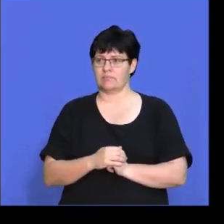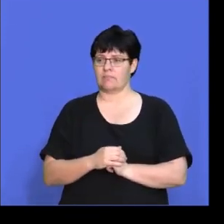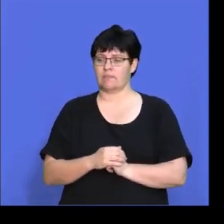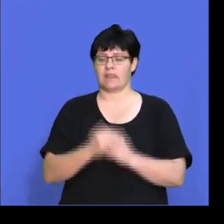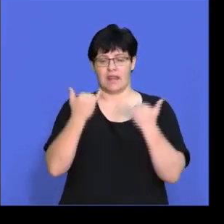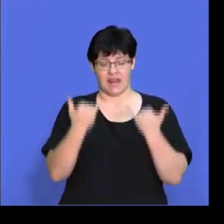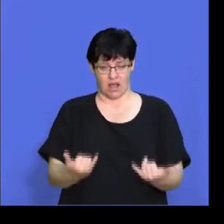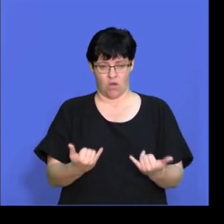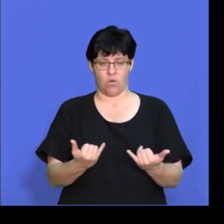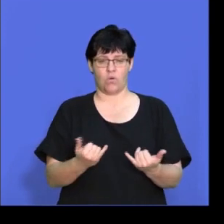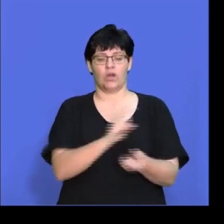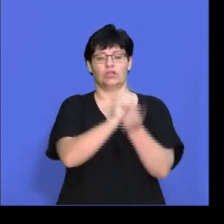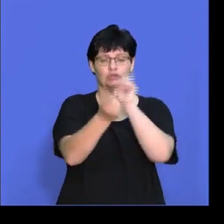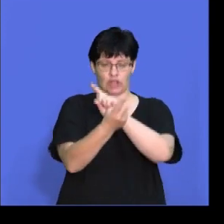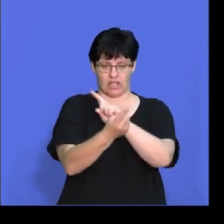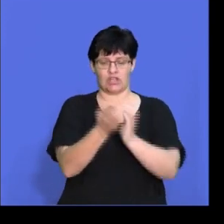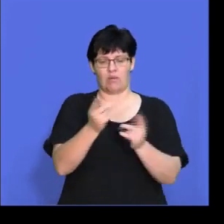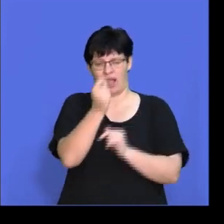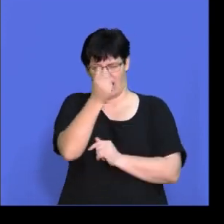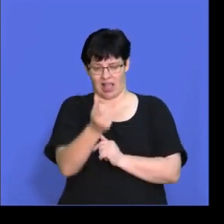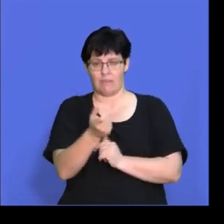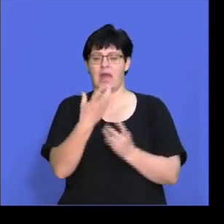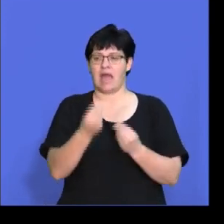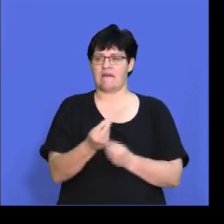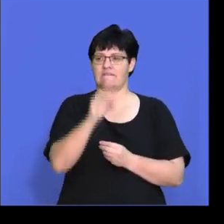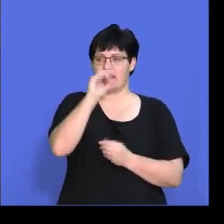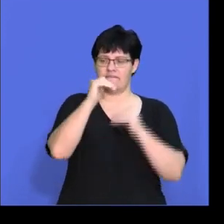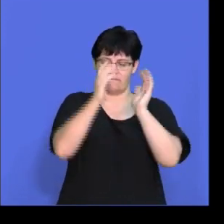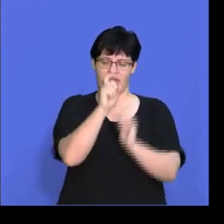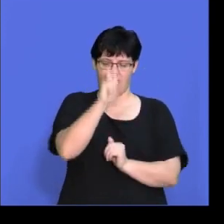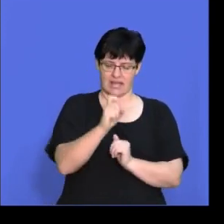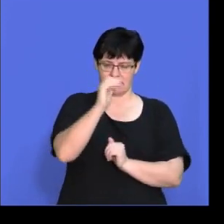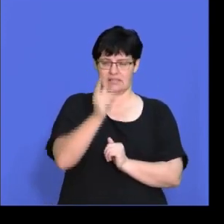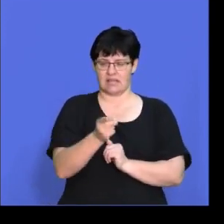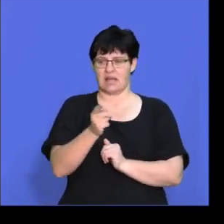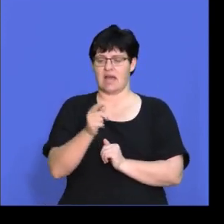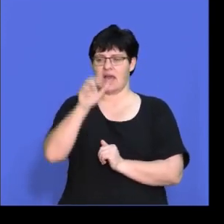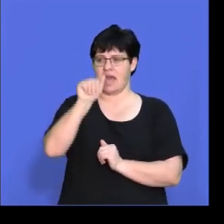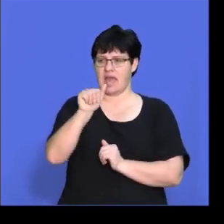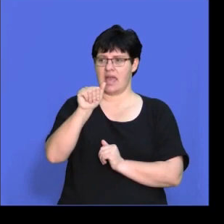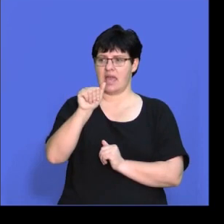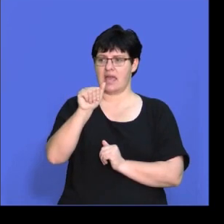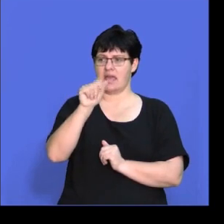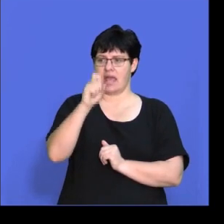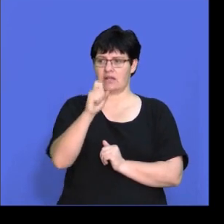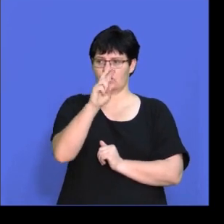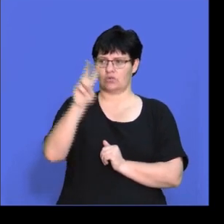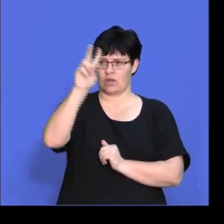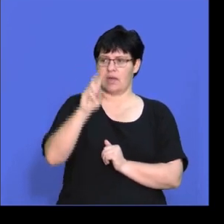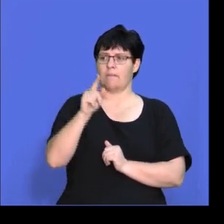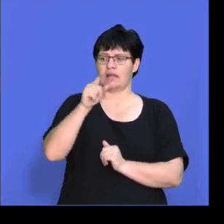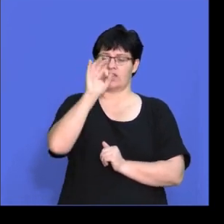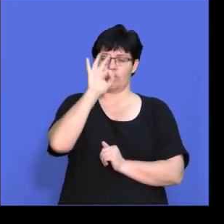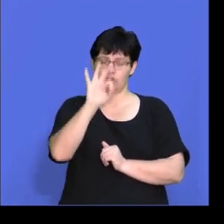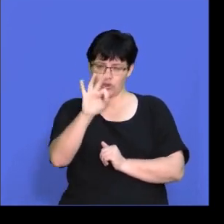I can now change my equation slightly. I've got f of x is equal to ax squared plus 3x plus